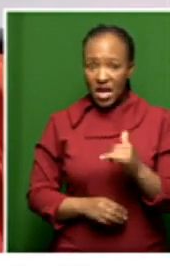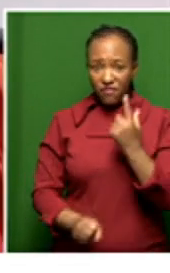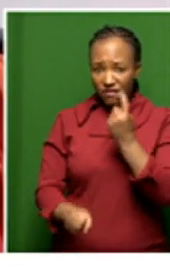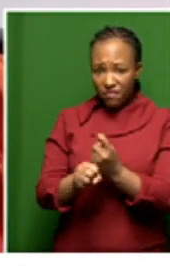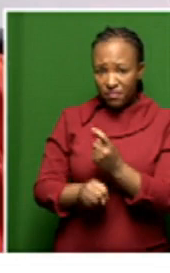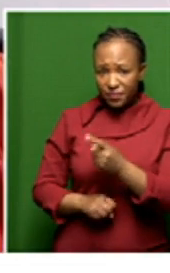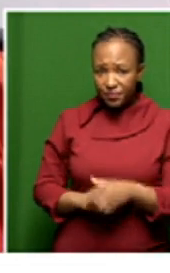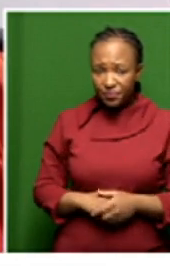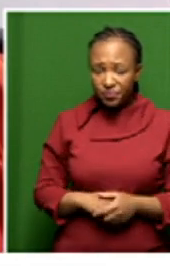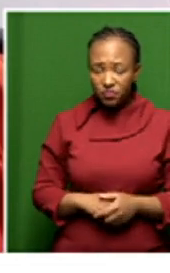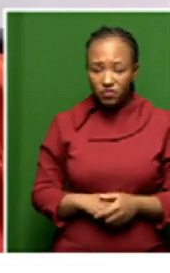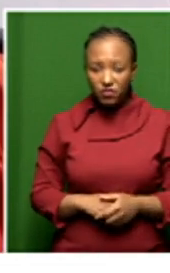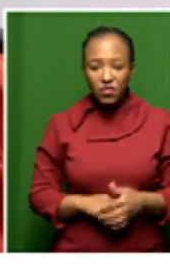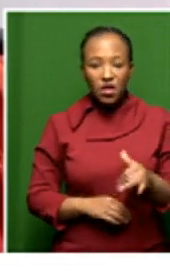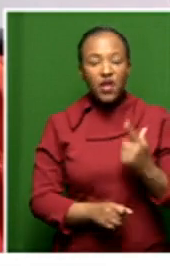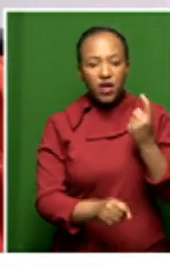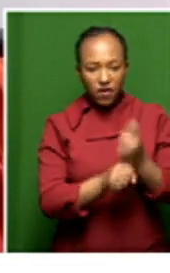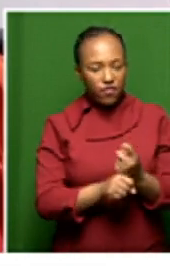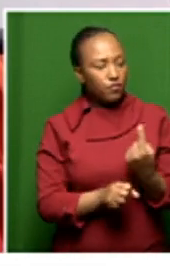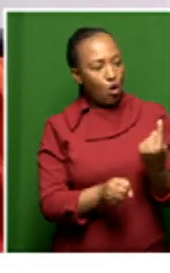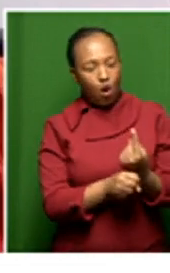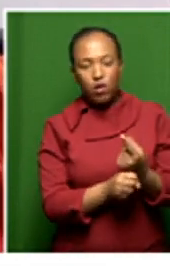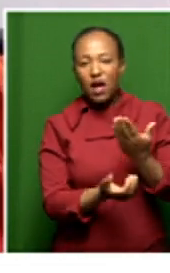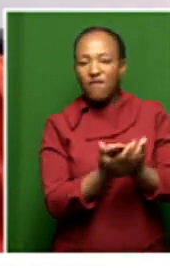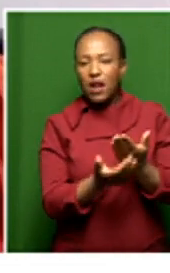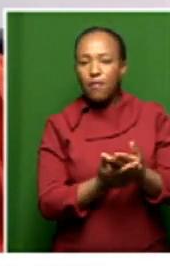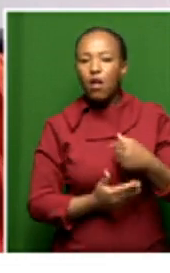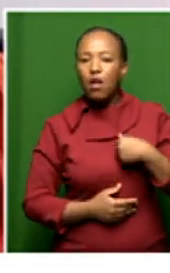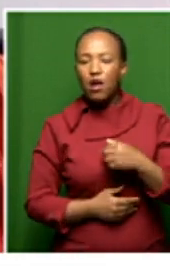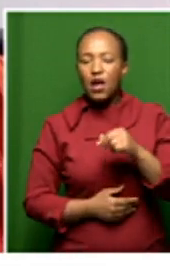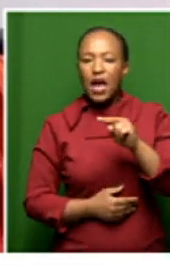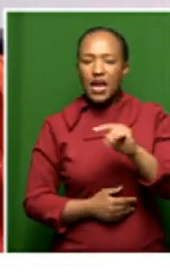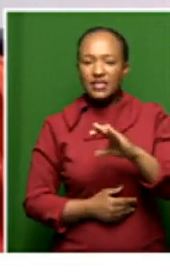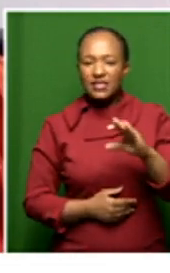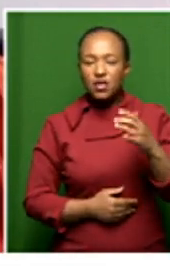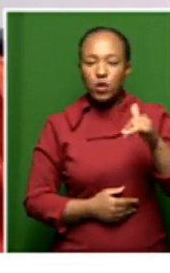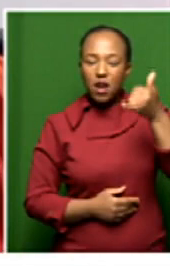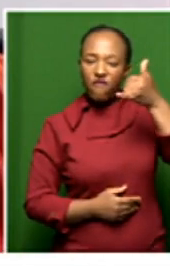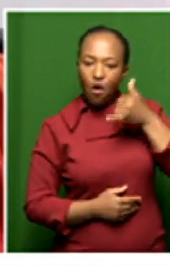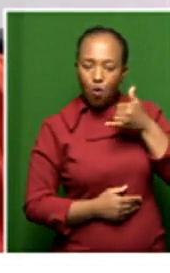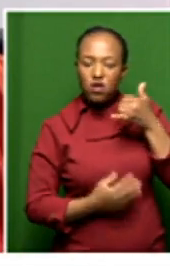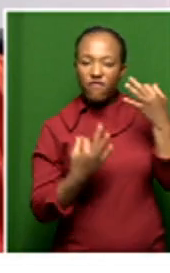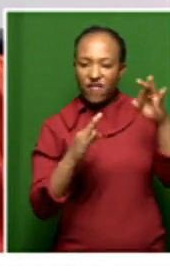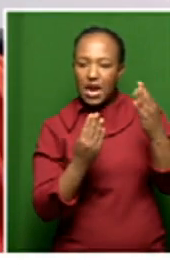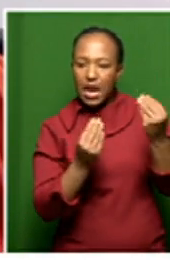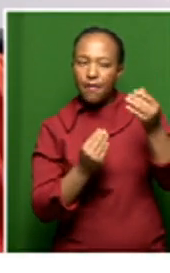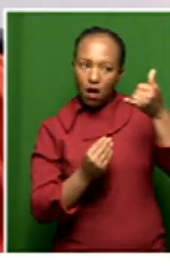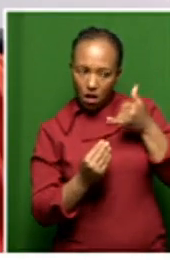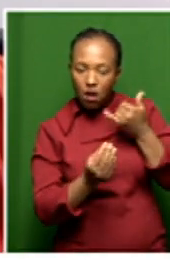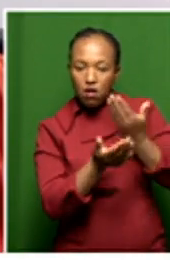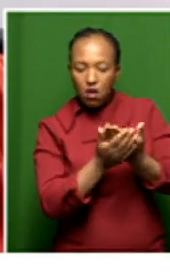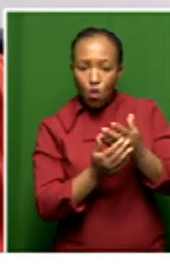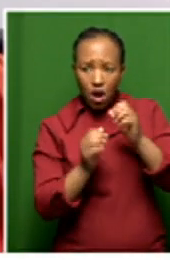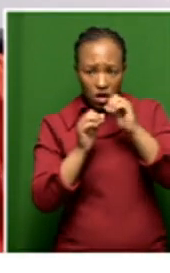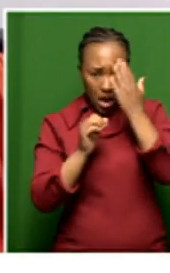refuse? Should they refuse, we are always available as the National Consumer Commission. You can call our toll-free number because they